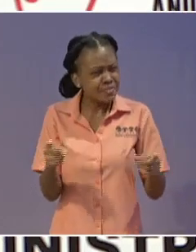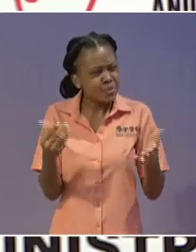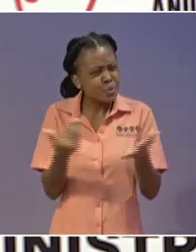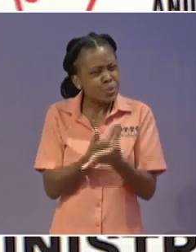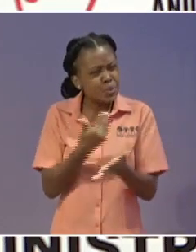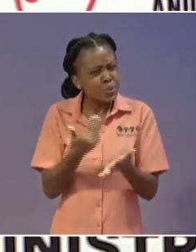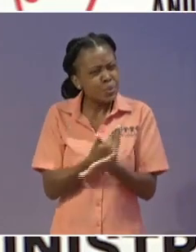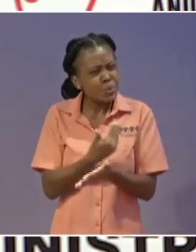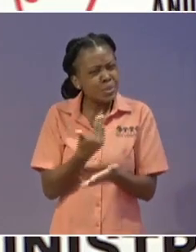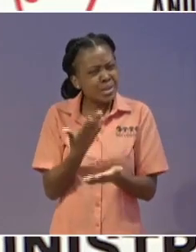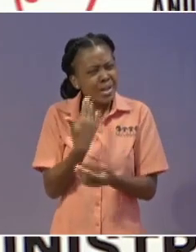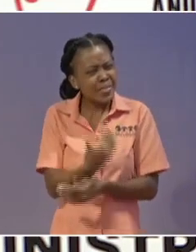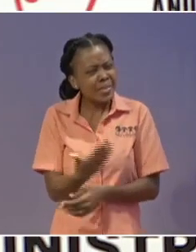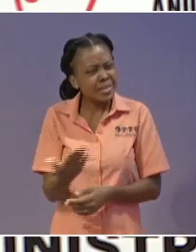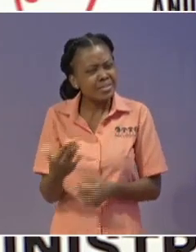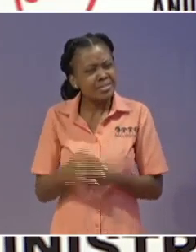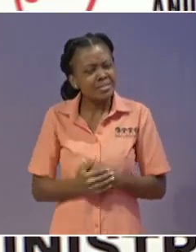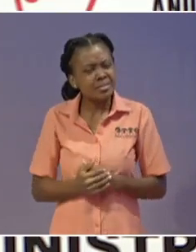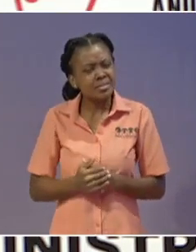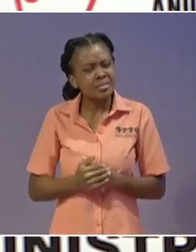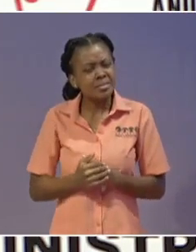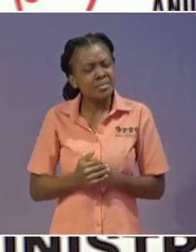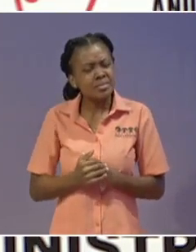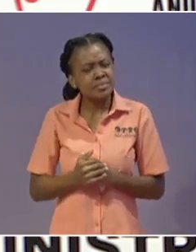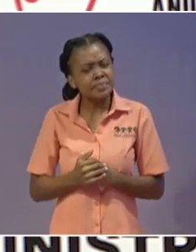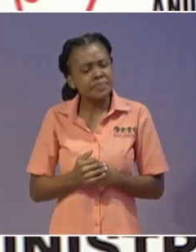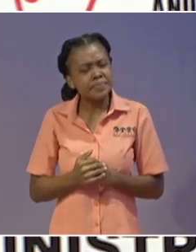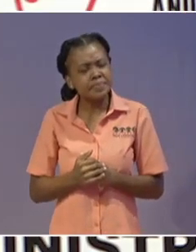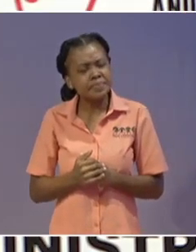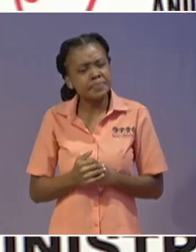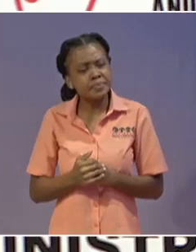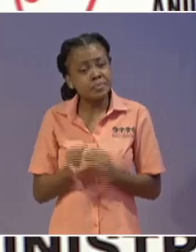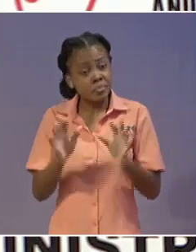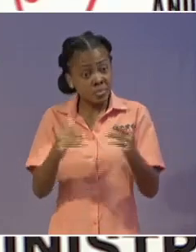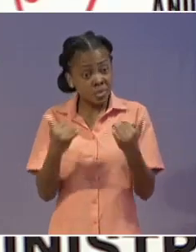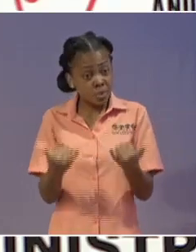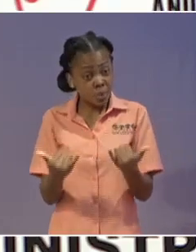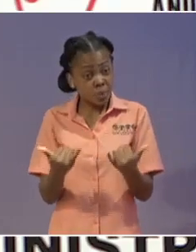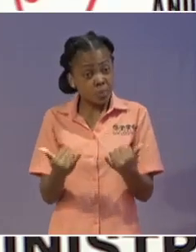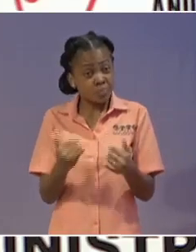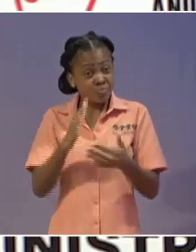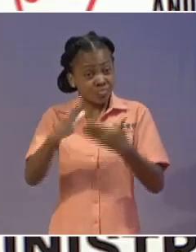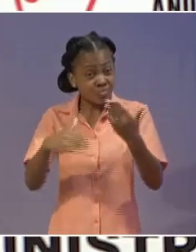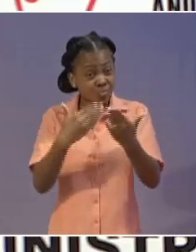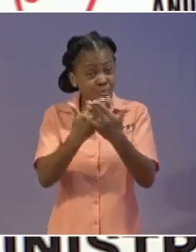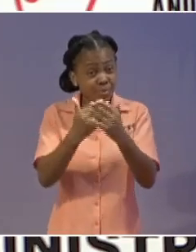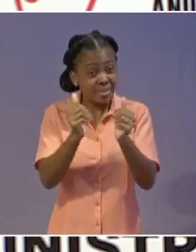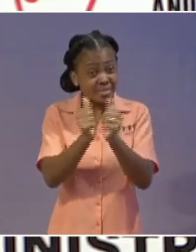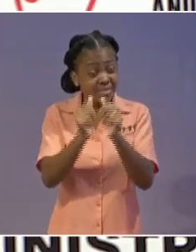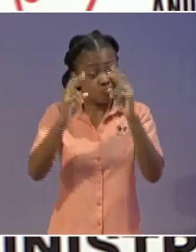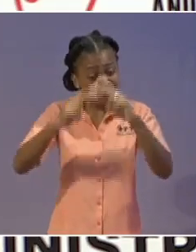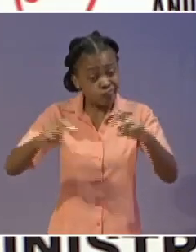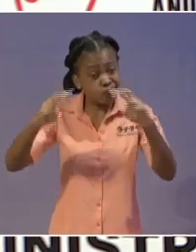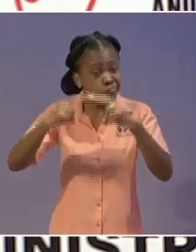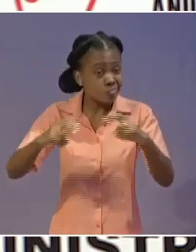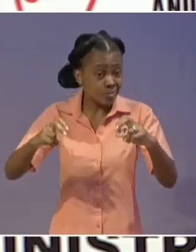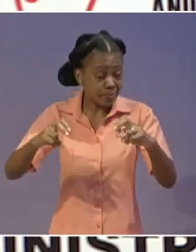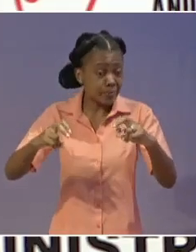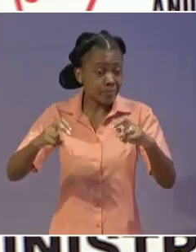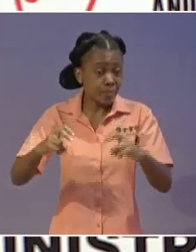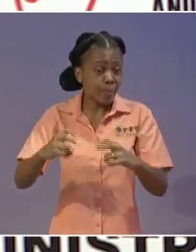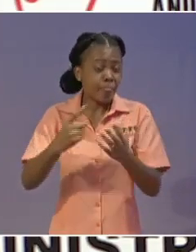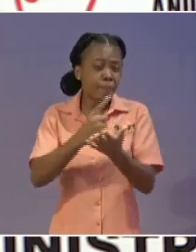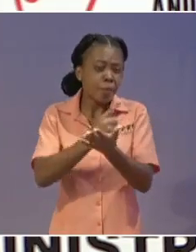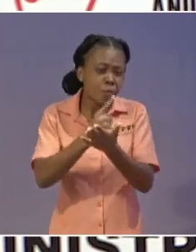to give an update as to where we are in terms of the sampling. For the last week, I would have gotten, I get a weekly summary